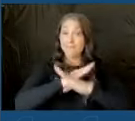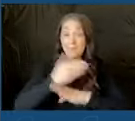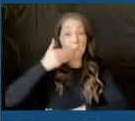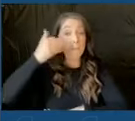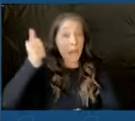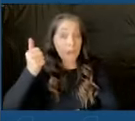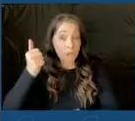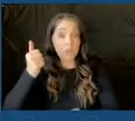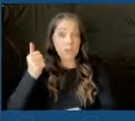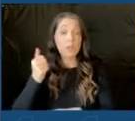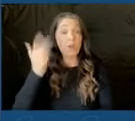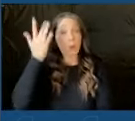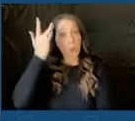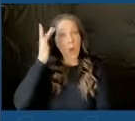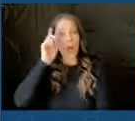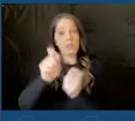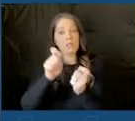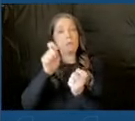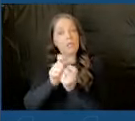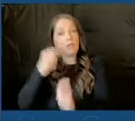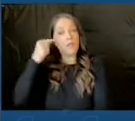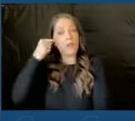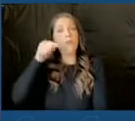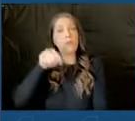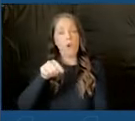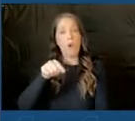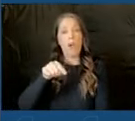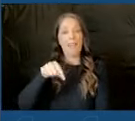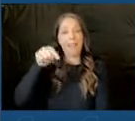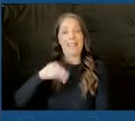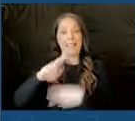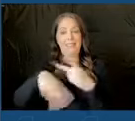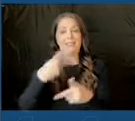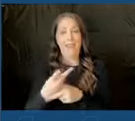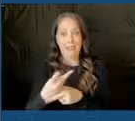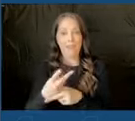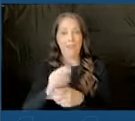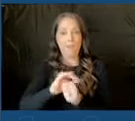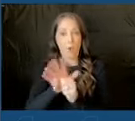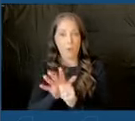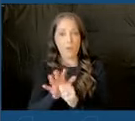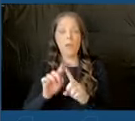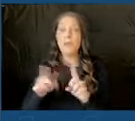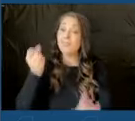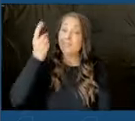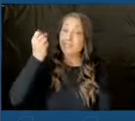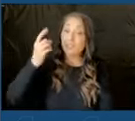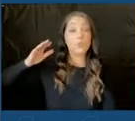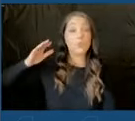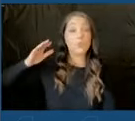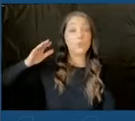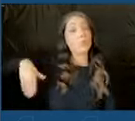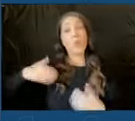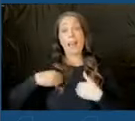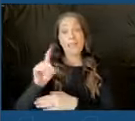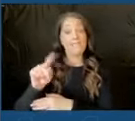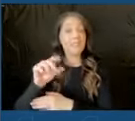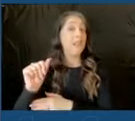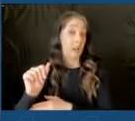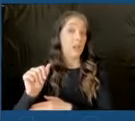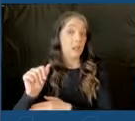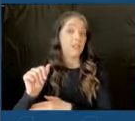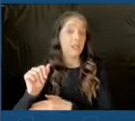is tailored to the circulating variant. But the fact is that we don't have those data yet. It stands to reason